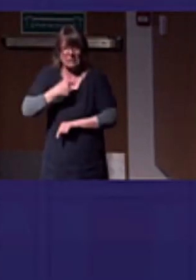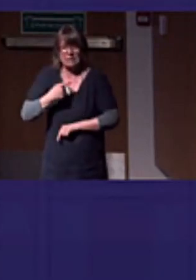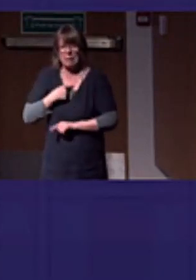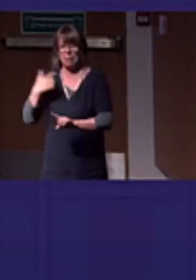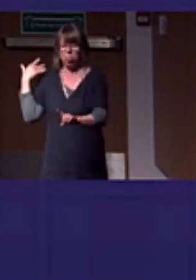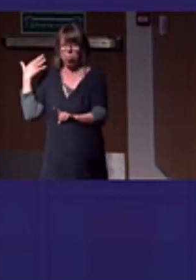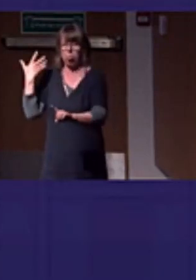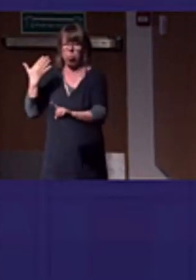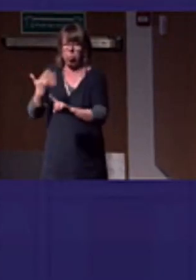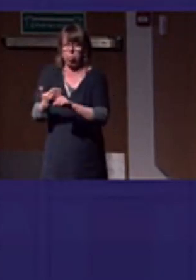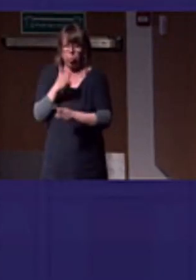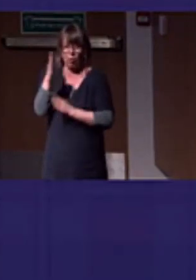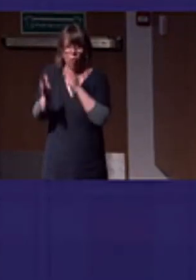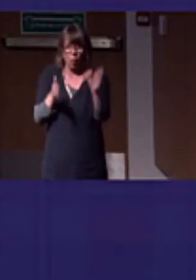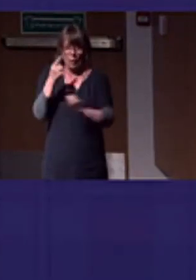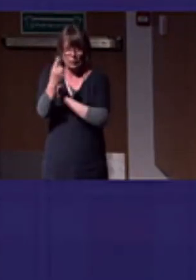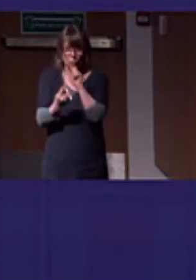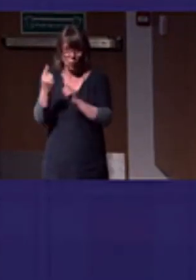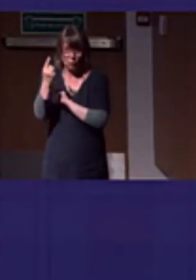Sorry, Microsoft people, it's true.